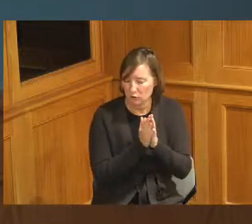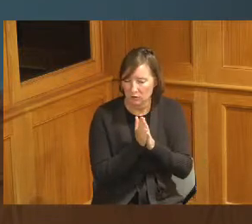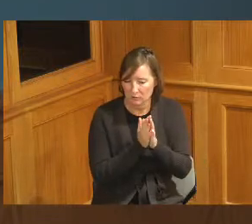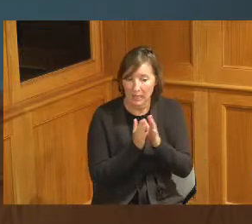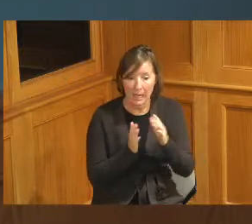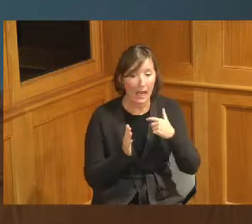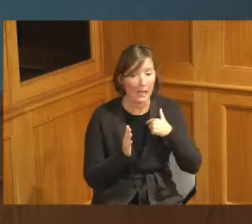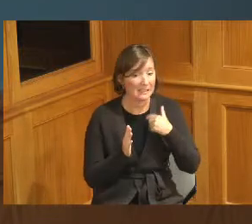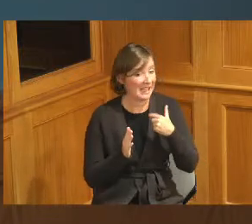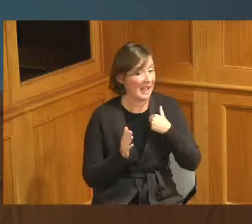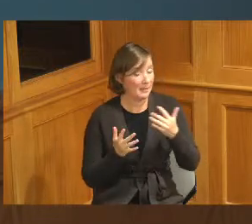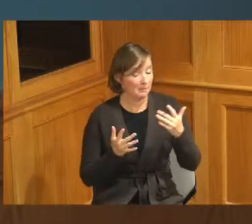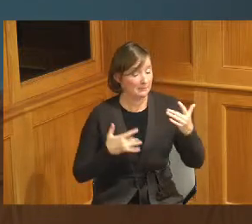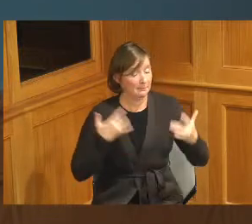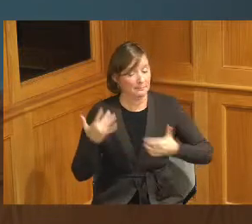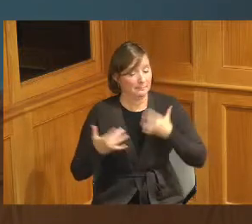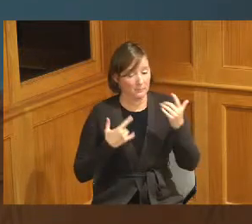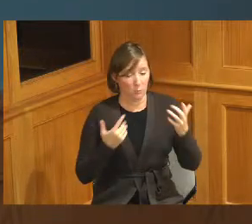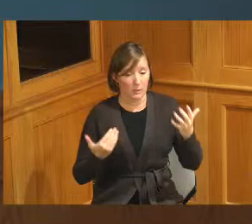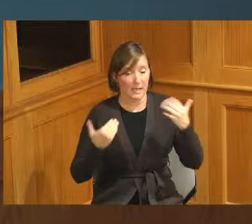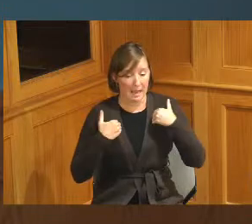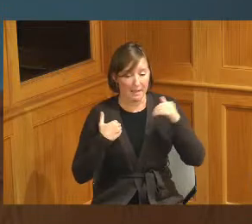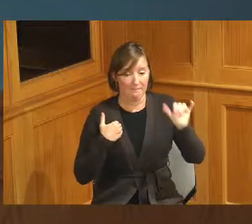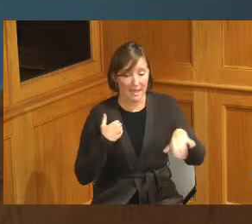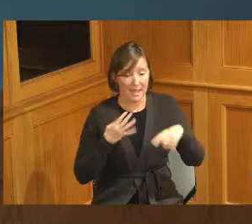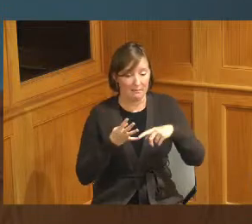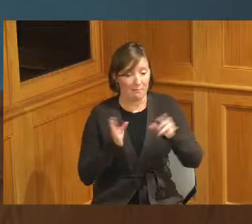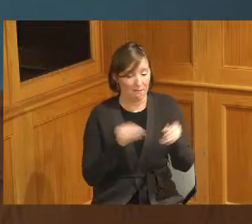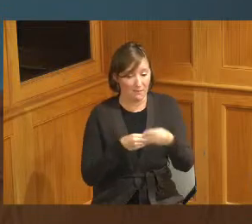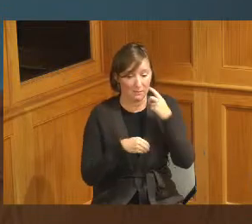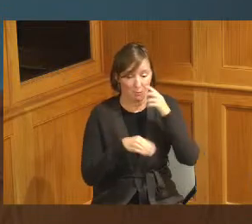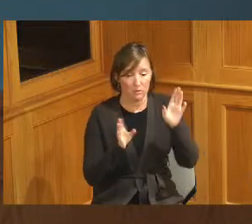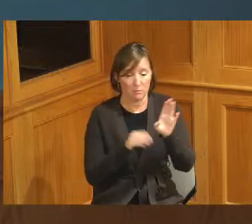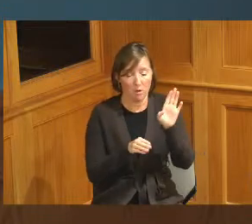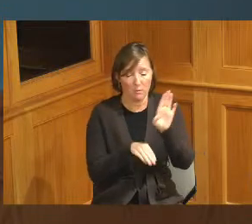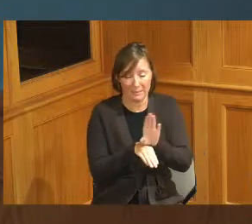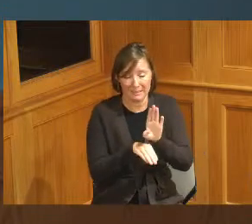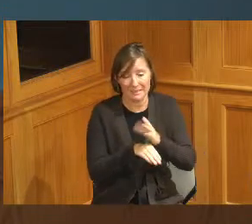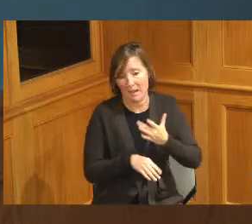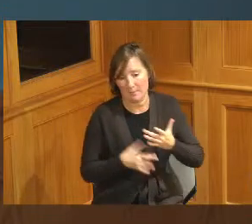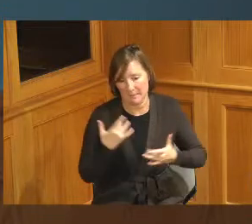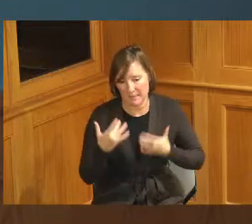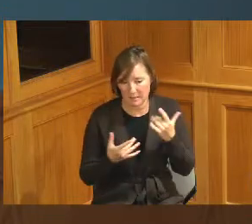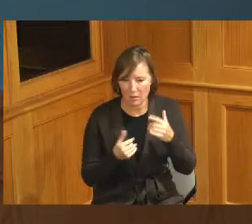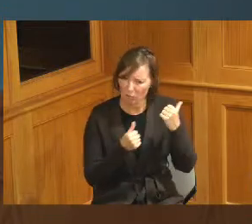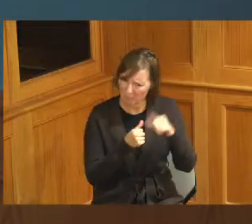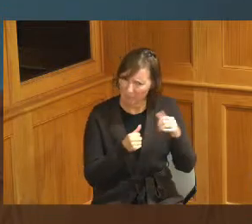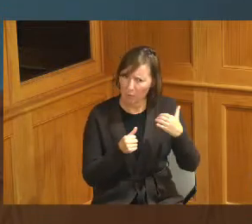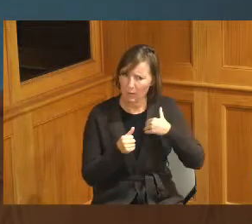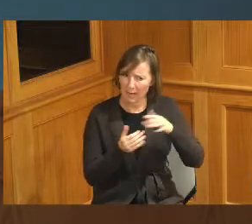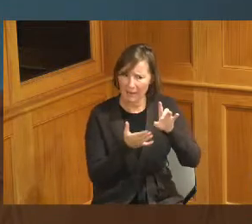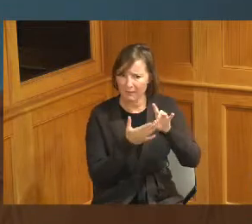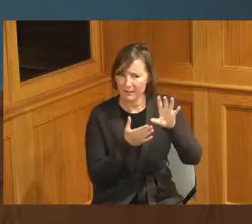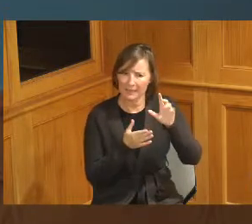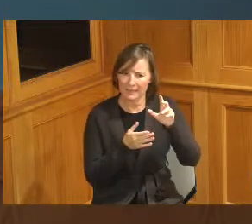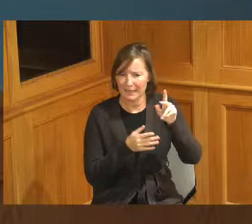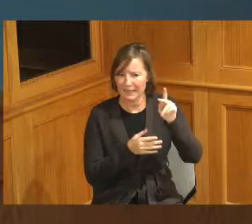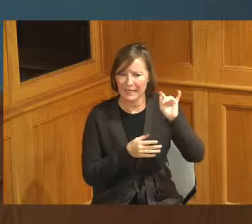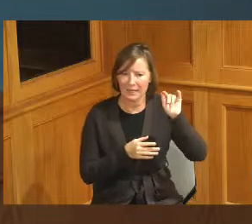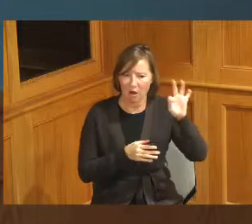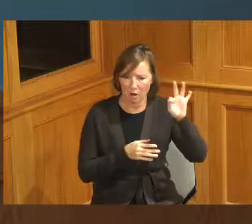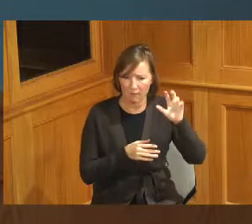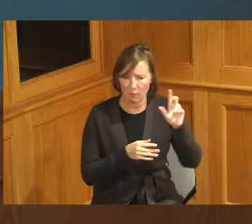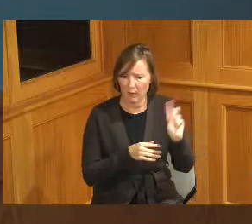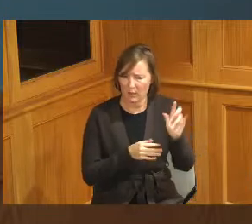very excited that we have an Office of Small Business. But we had our kickoff for Small Business Day. Where is that